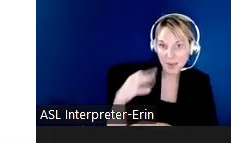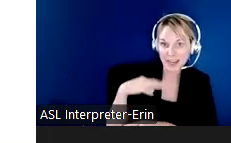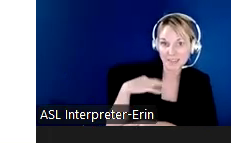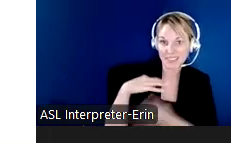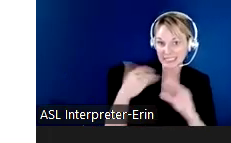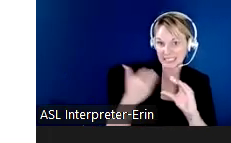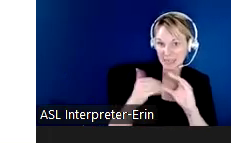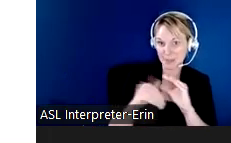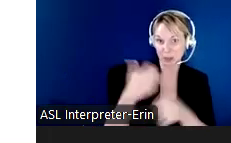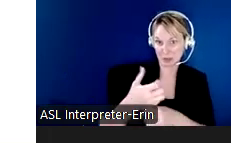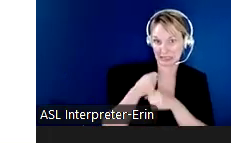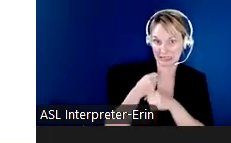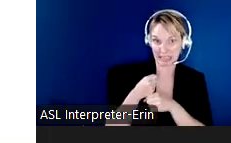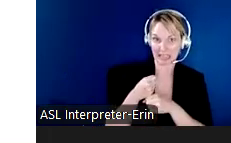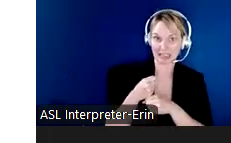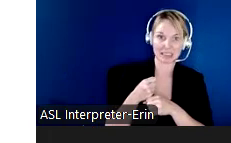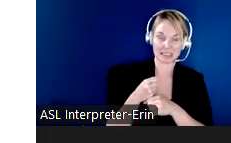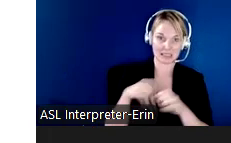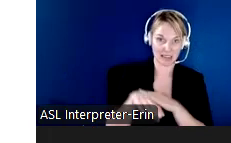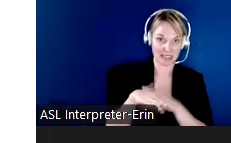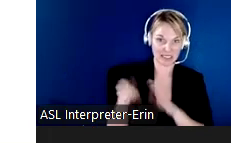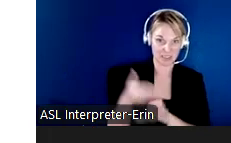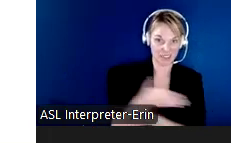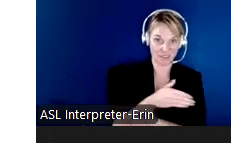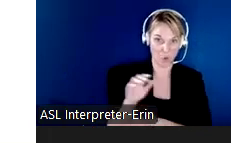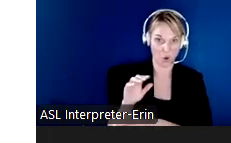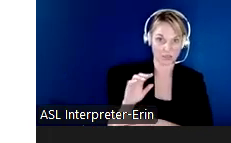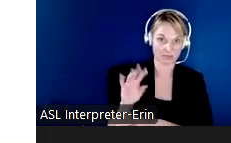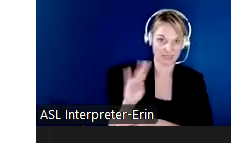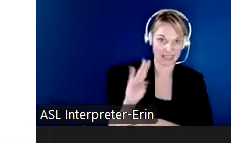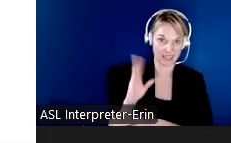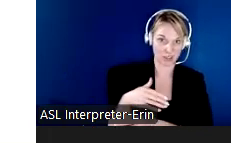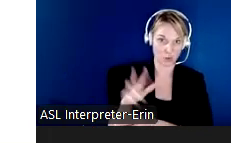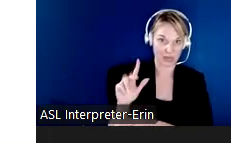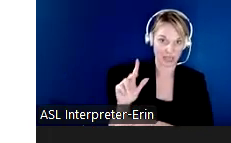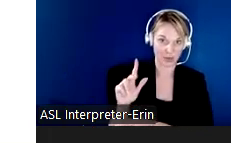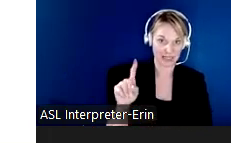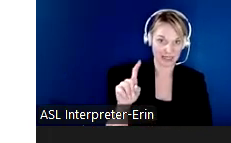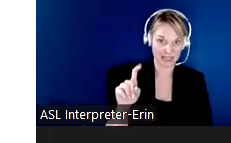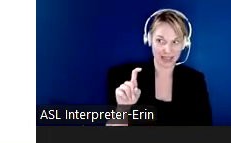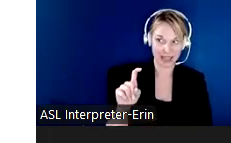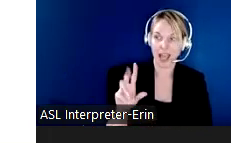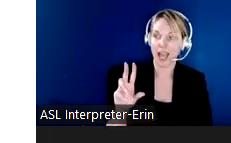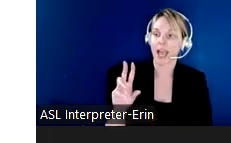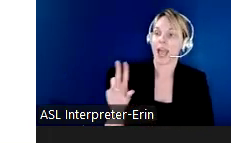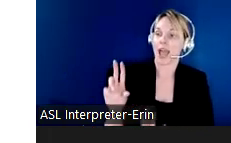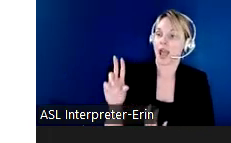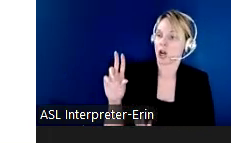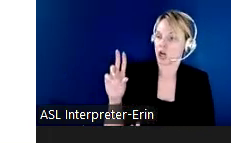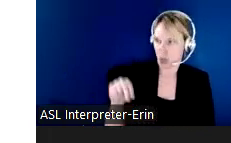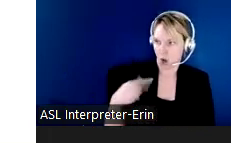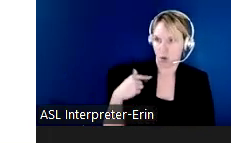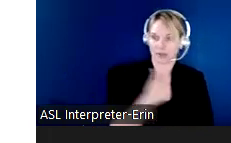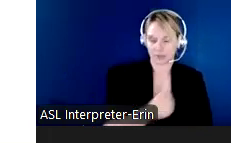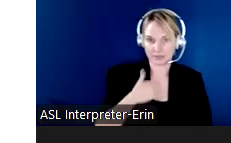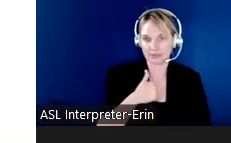gain access prior to 7/23? No. So I apologize. I realized I forgot to mention that, but